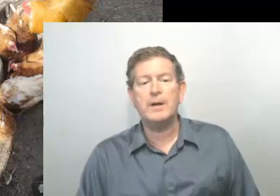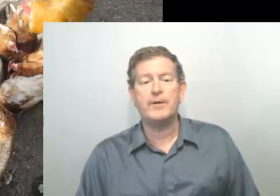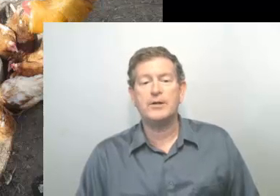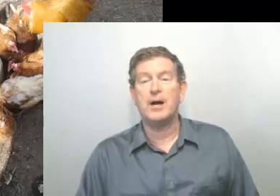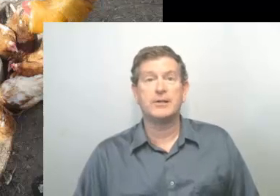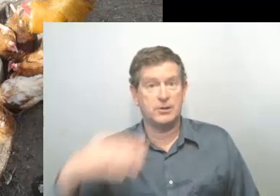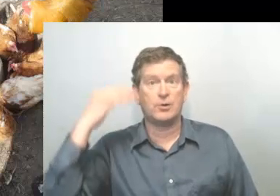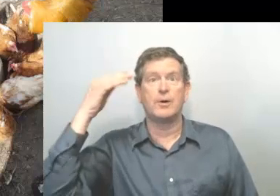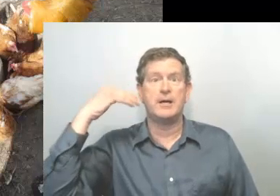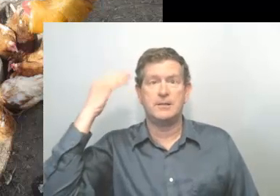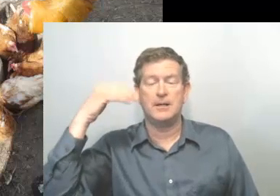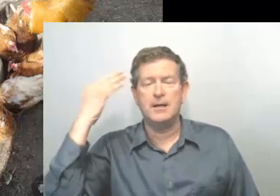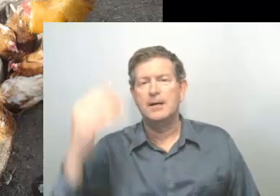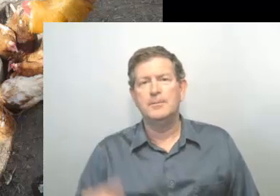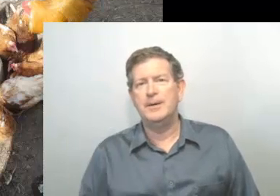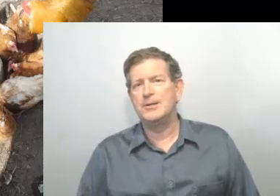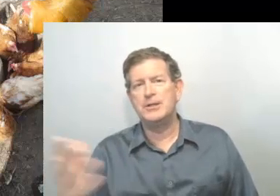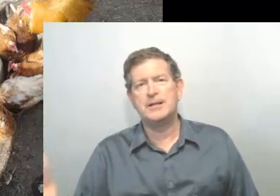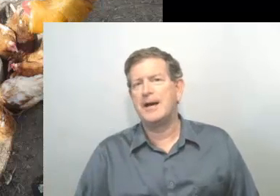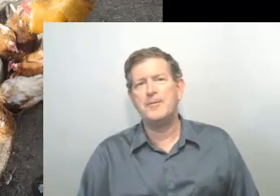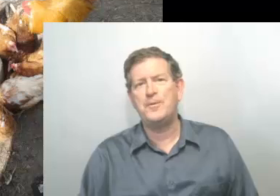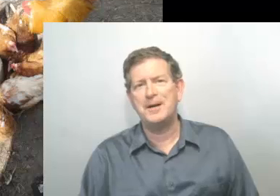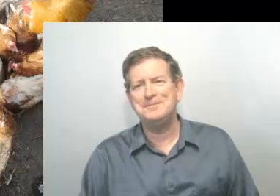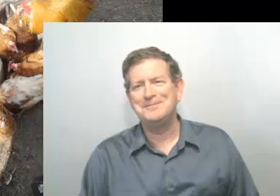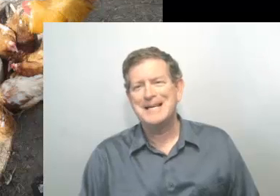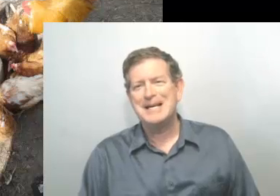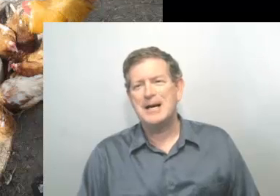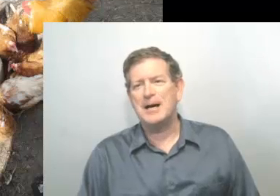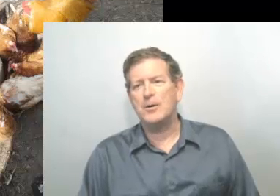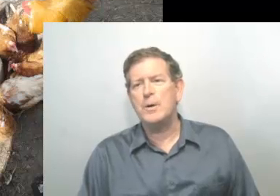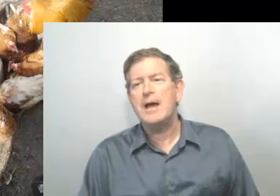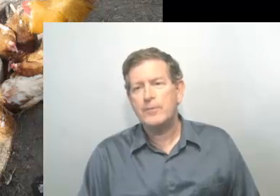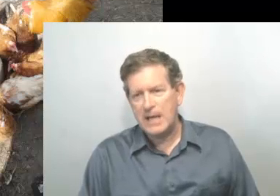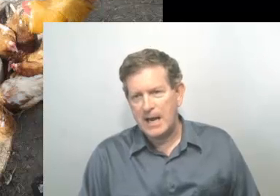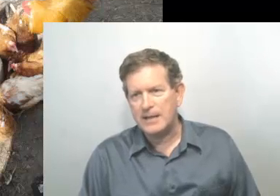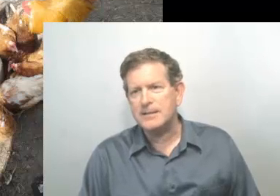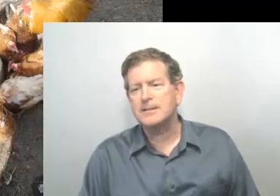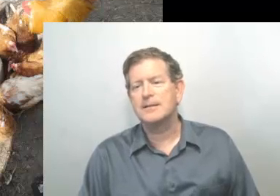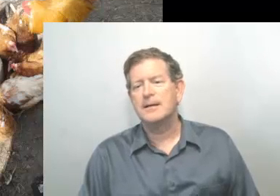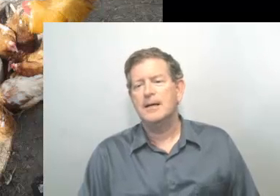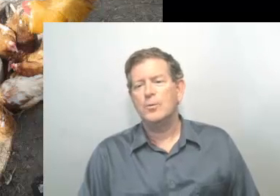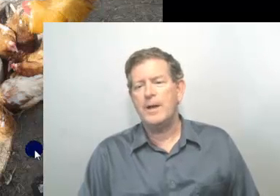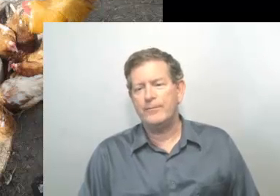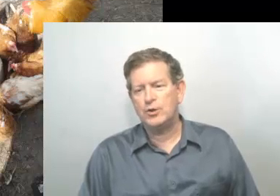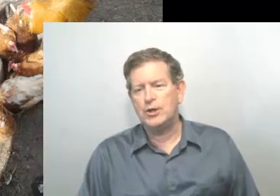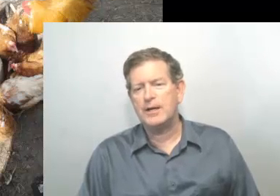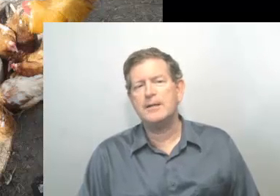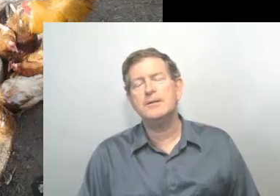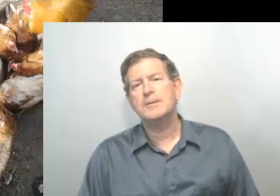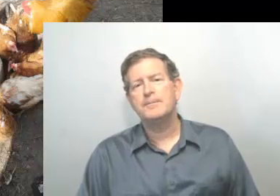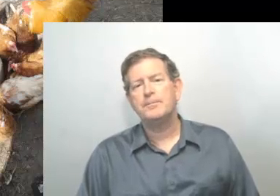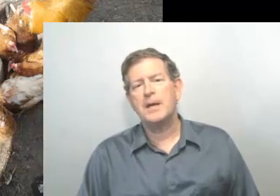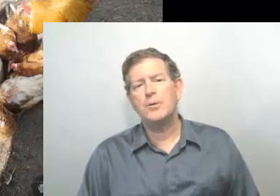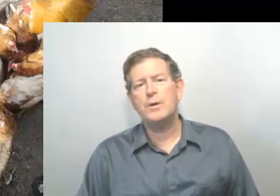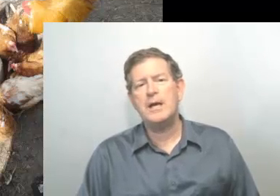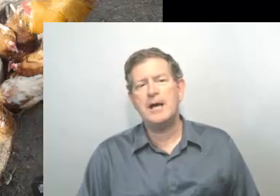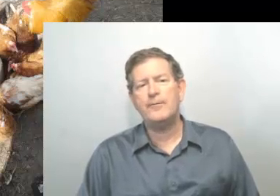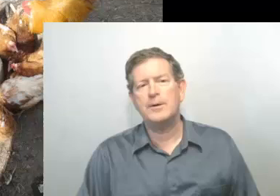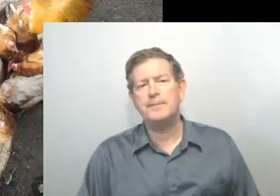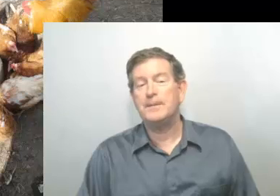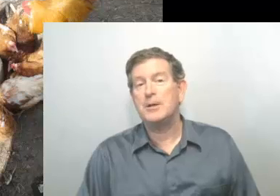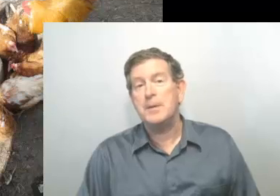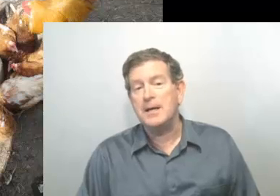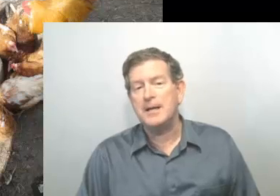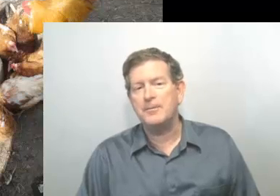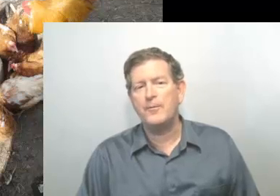and one of our dogs is crazy, but she's a lot of fun. We have cats, we have chickens, and we